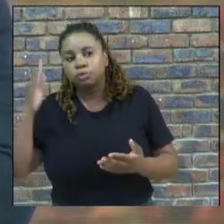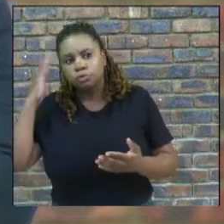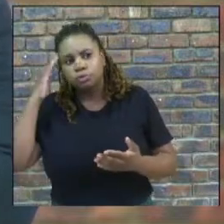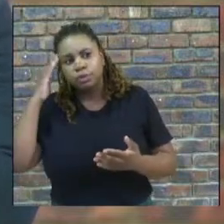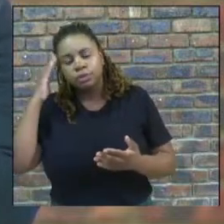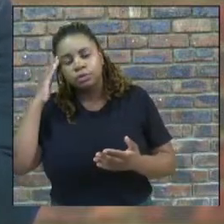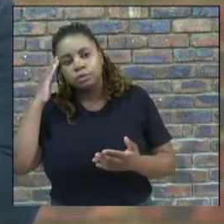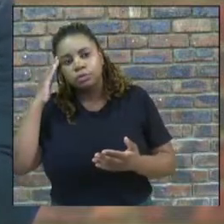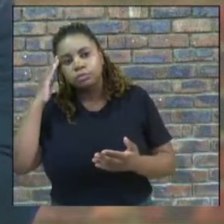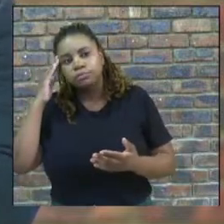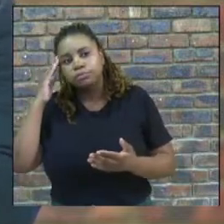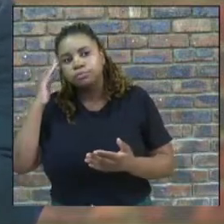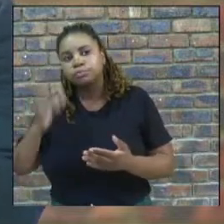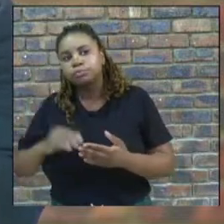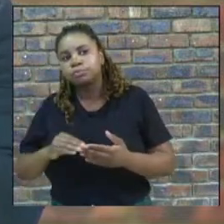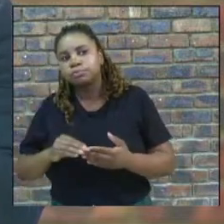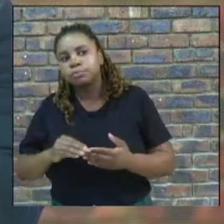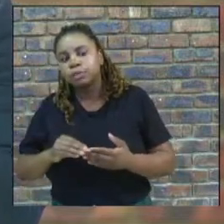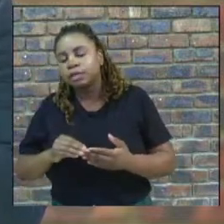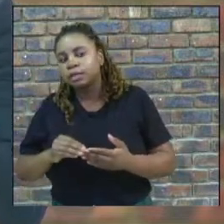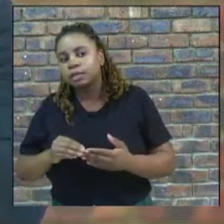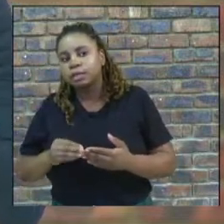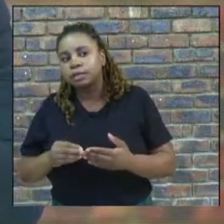in all our sectors of the economy,